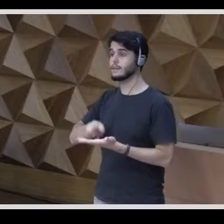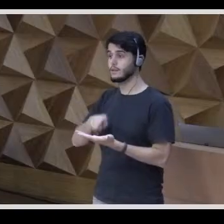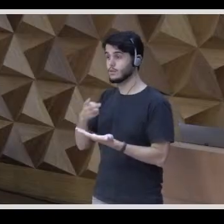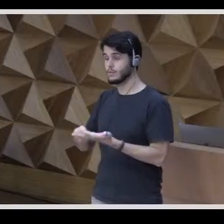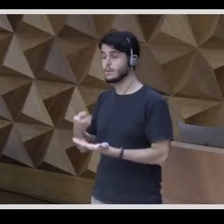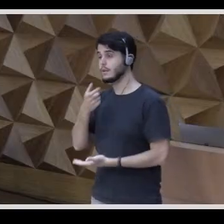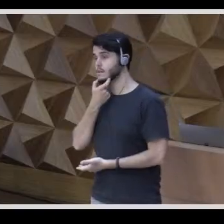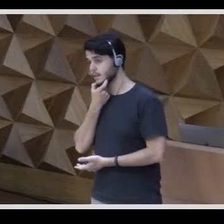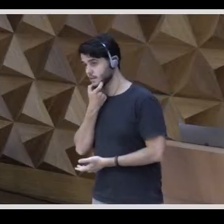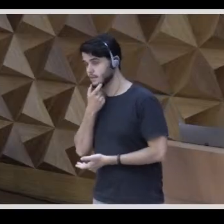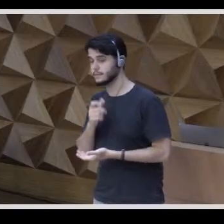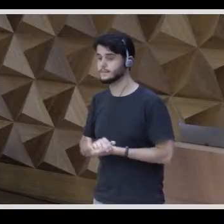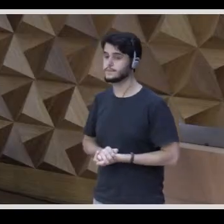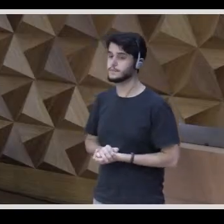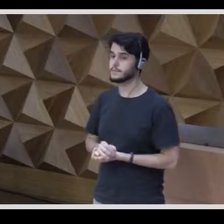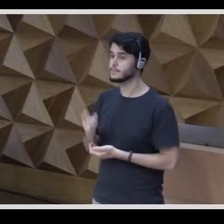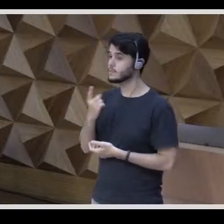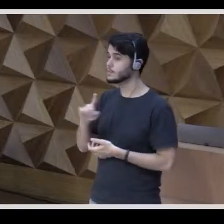One last question.